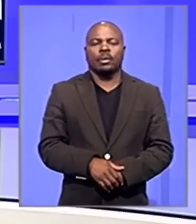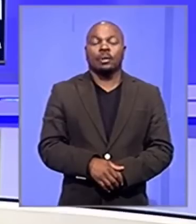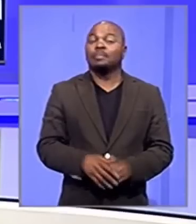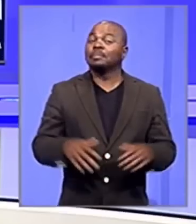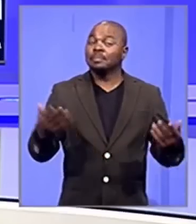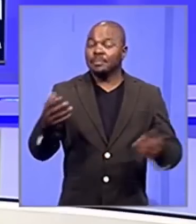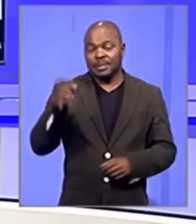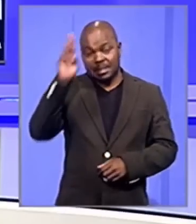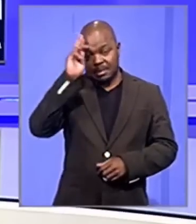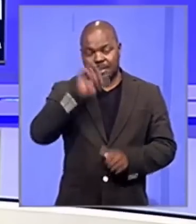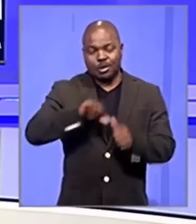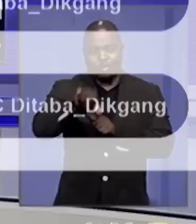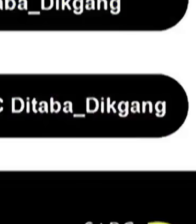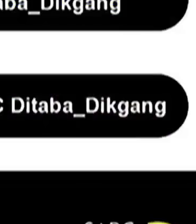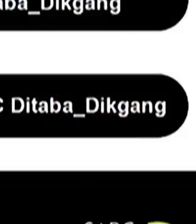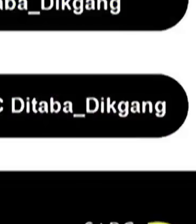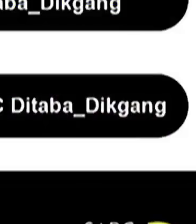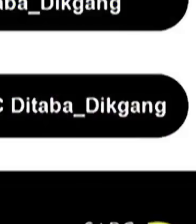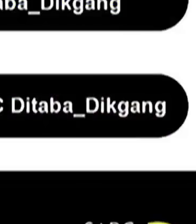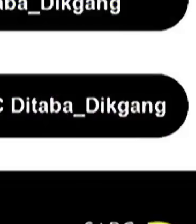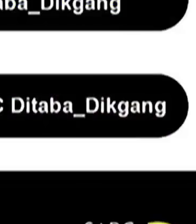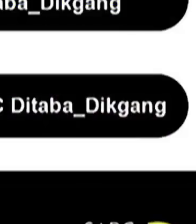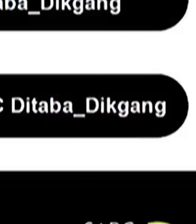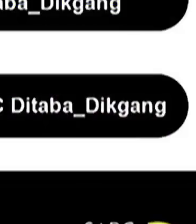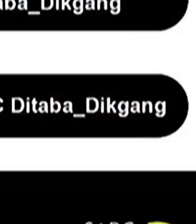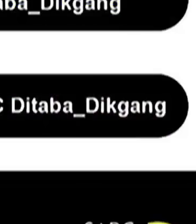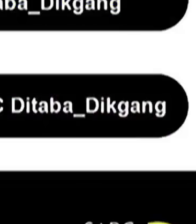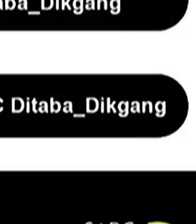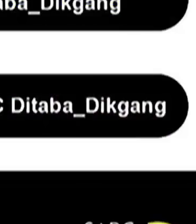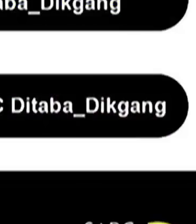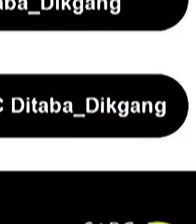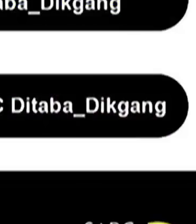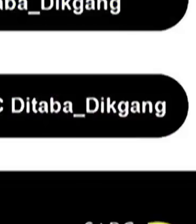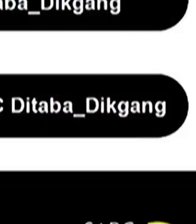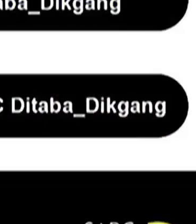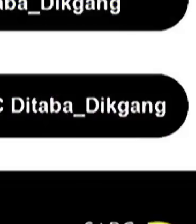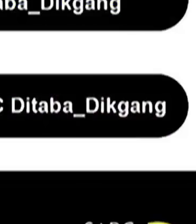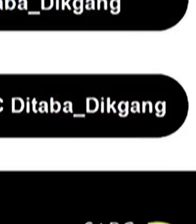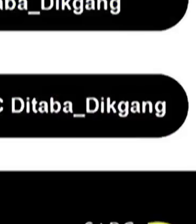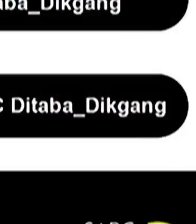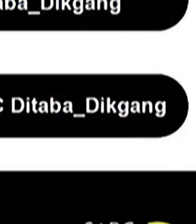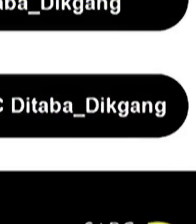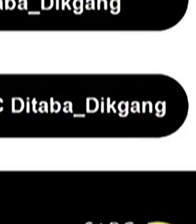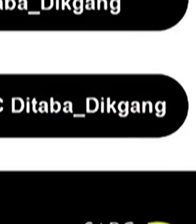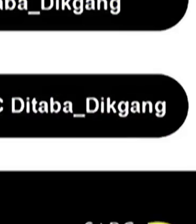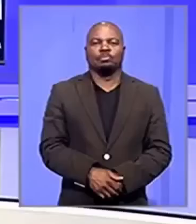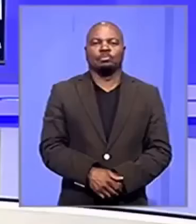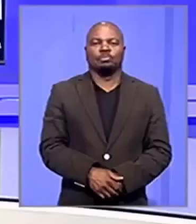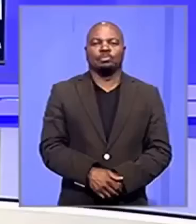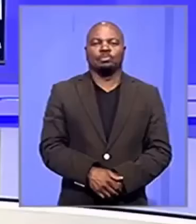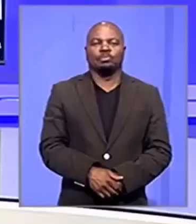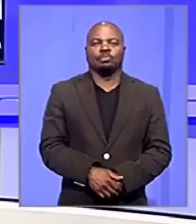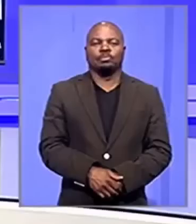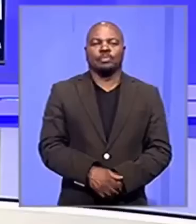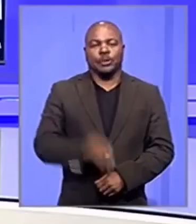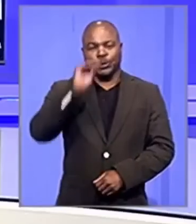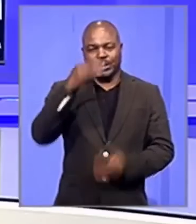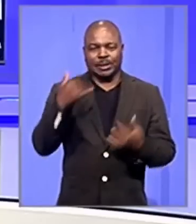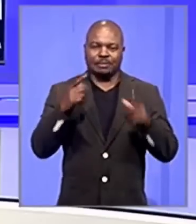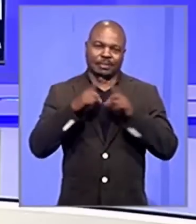Motwetso se le bale go ikgolaganya le rona mo mafaratlhatlheng a ditlhaeletsano jaaka Twitter, Facebook, YouTube le WhatsApp. Dine di le kalo